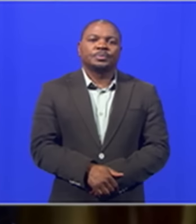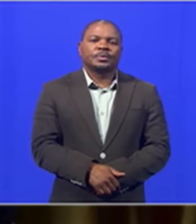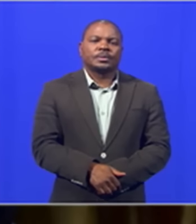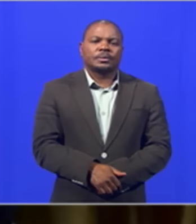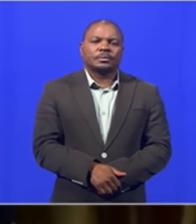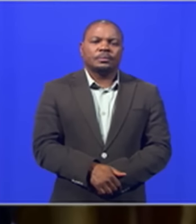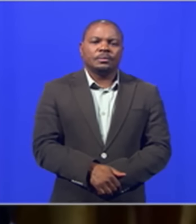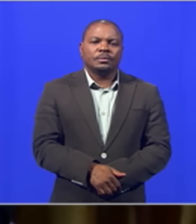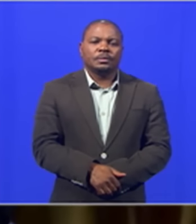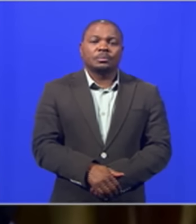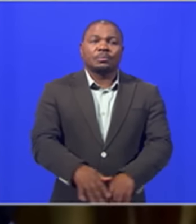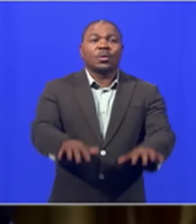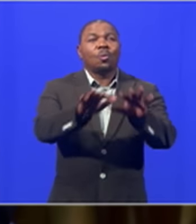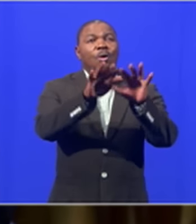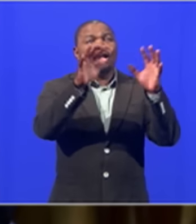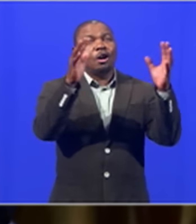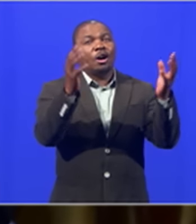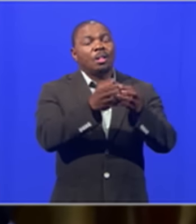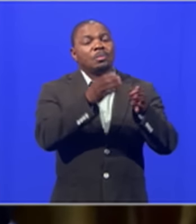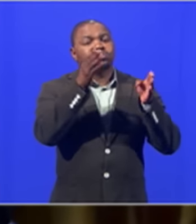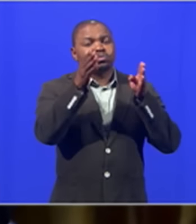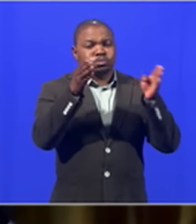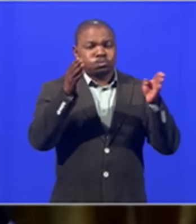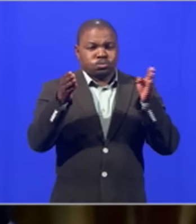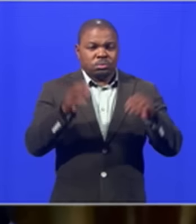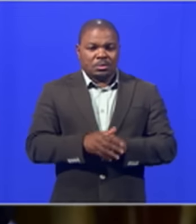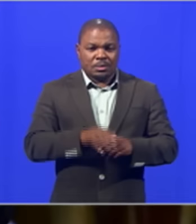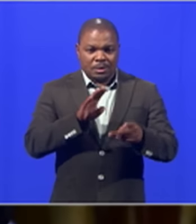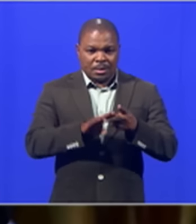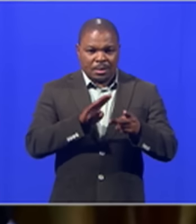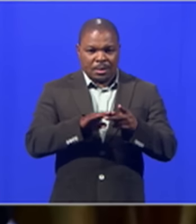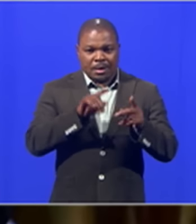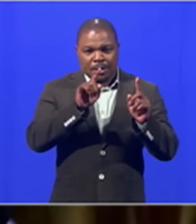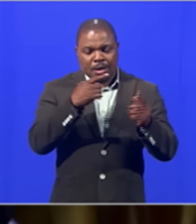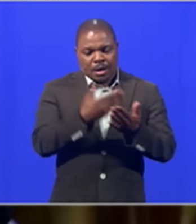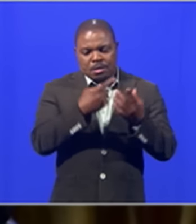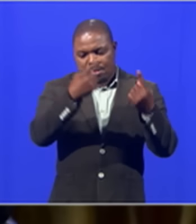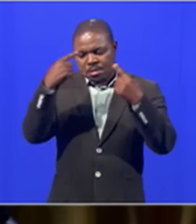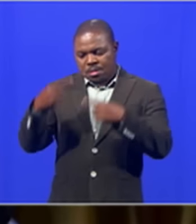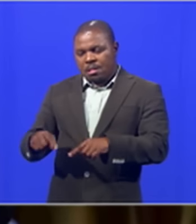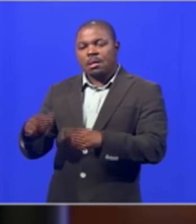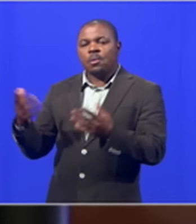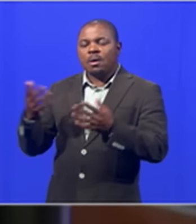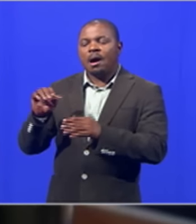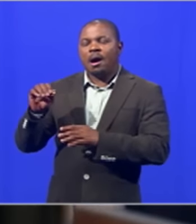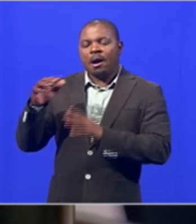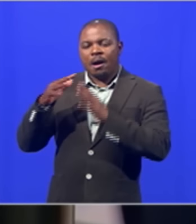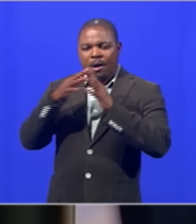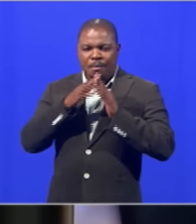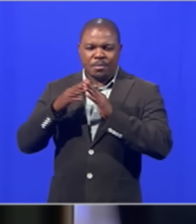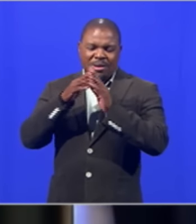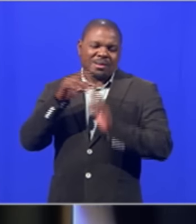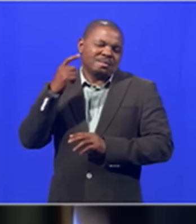From all around the world are properly vetted and able to come to the United States next summer easily.